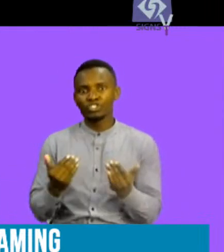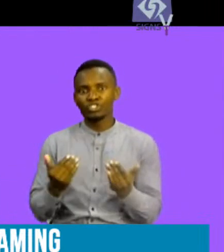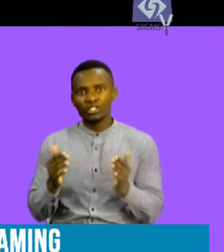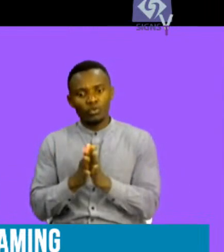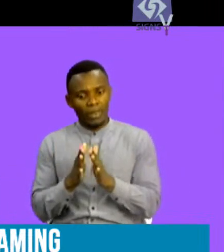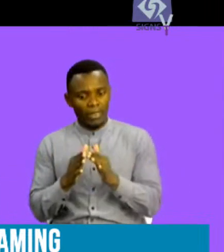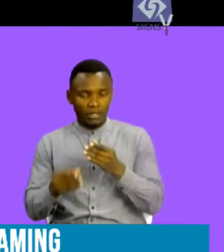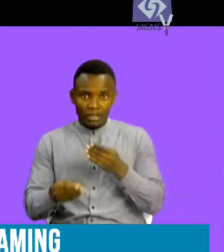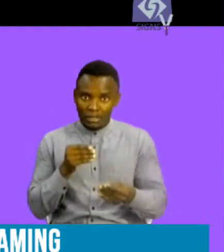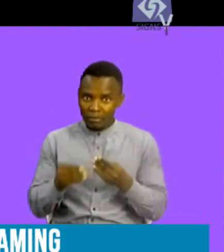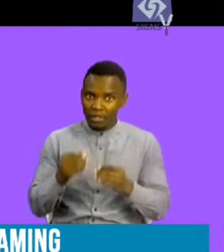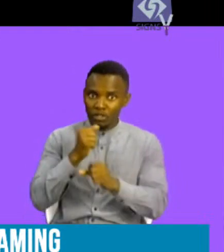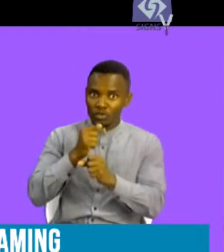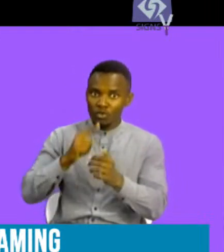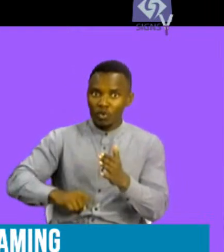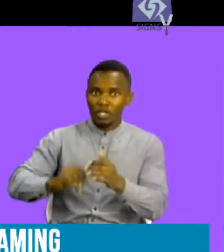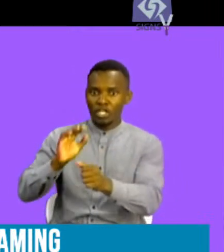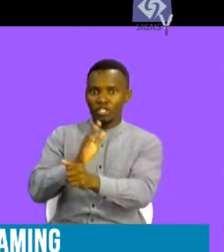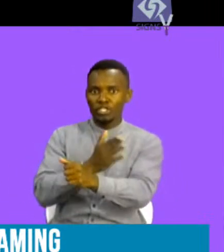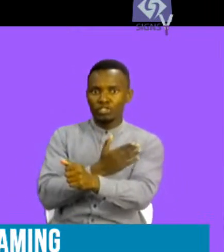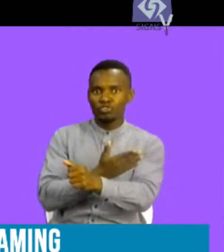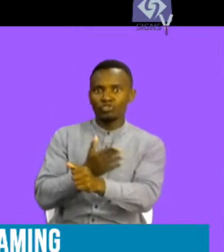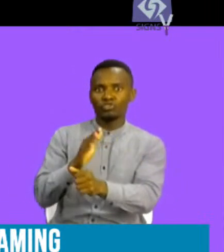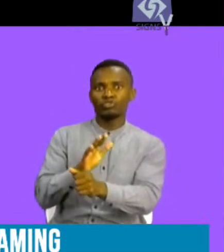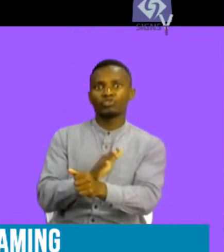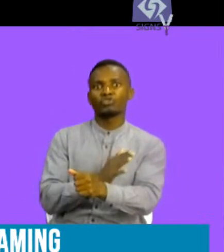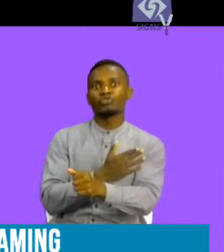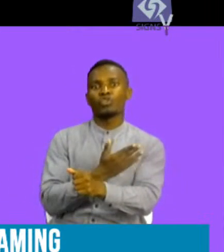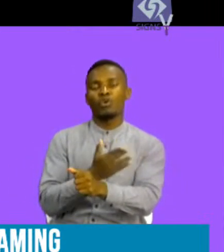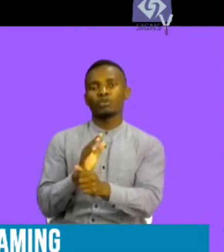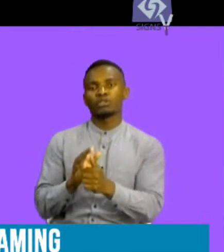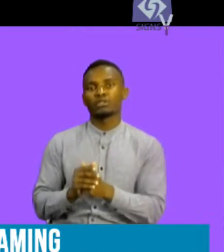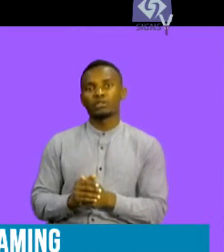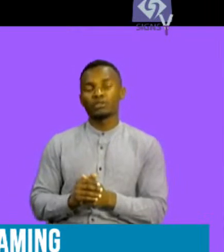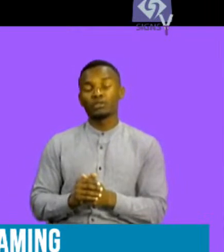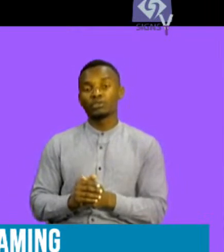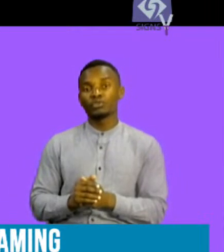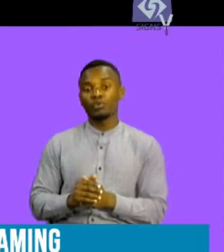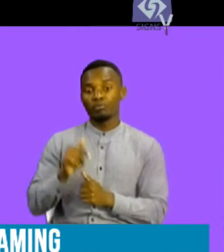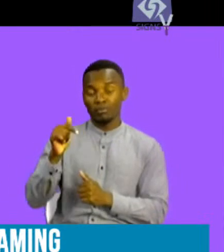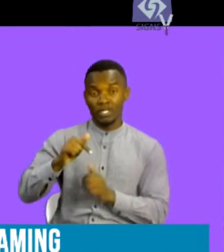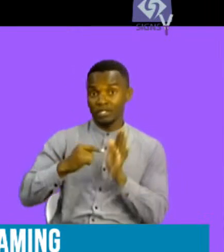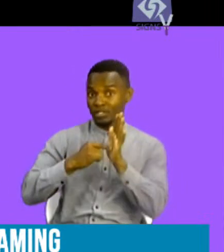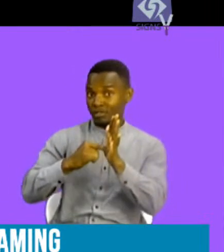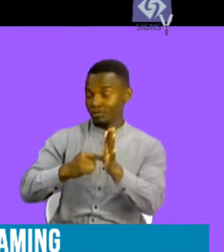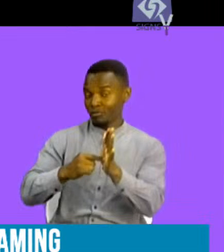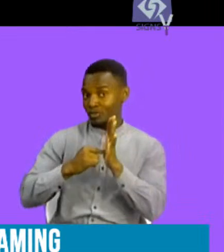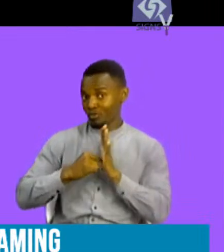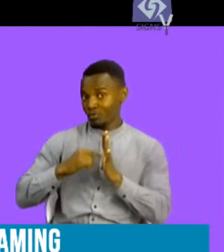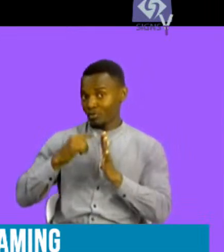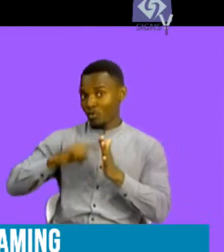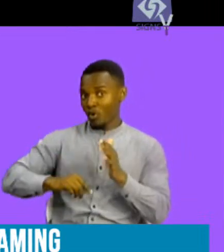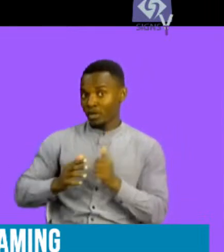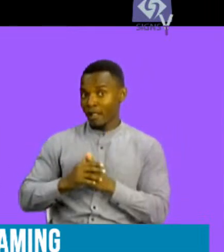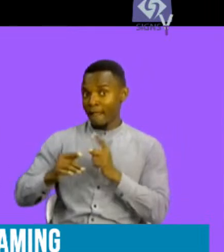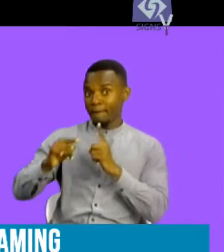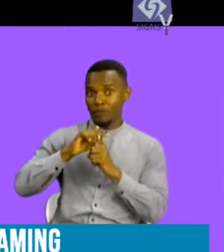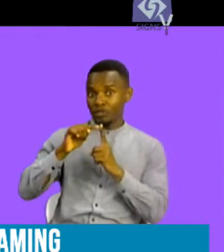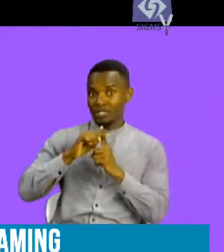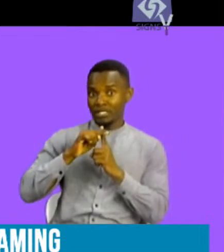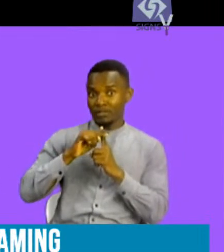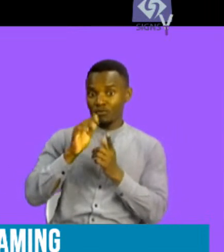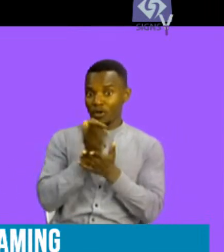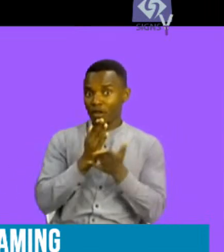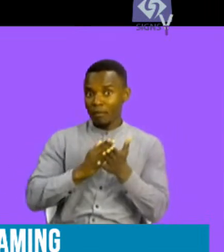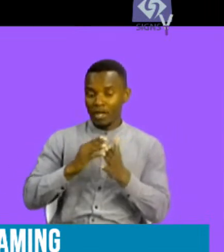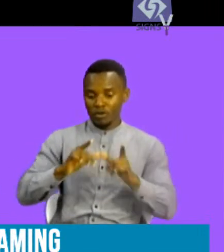and speeches. So what stood out for me is the positive aspect of life, and telling the person with disability out there